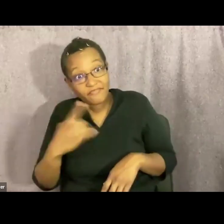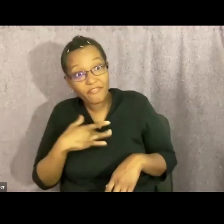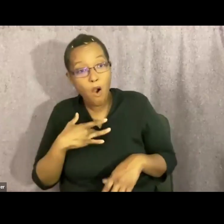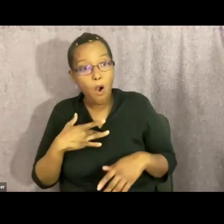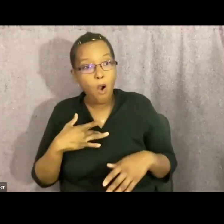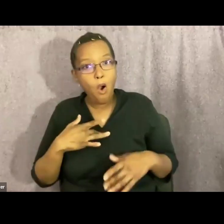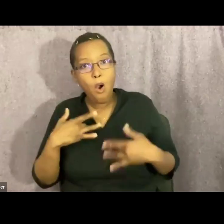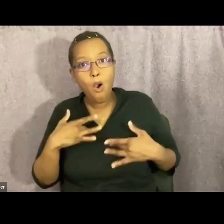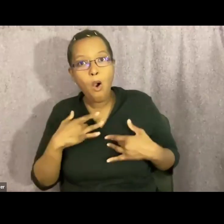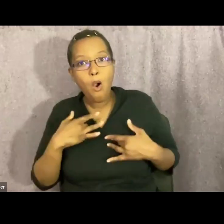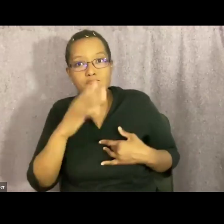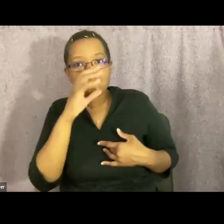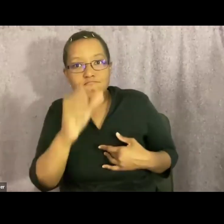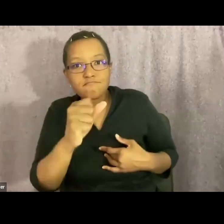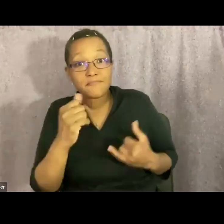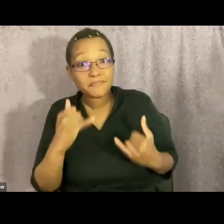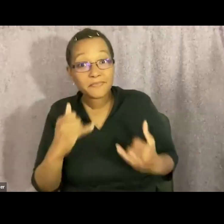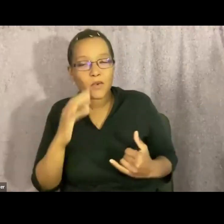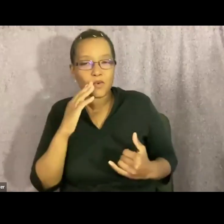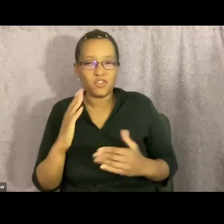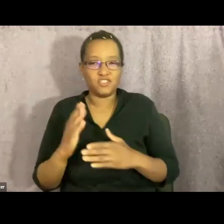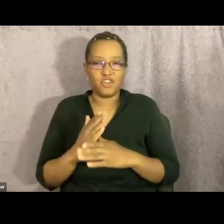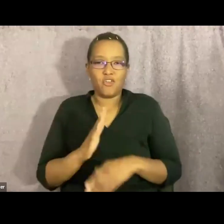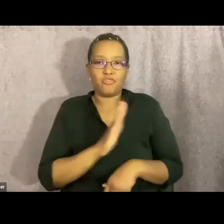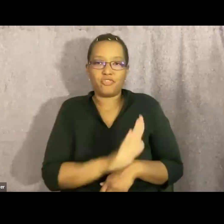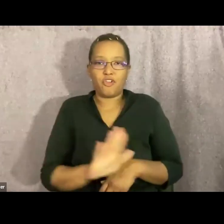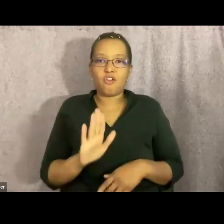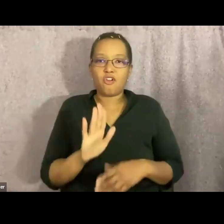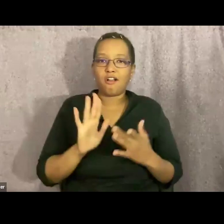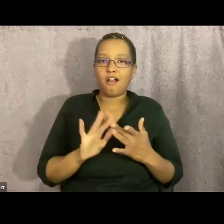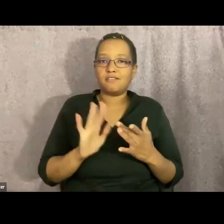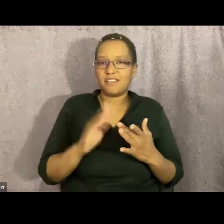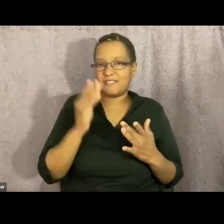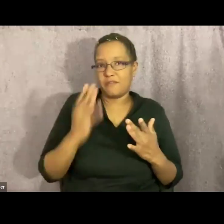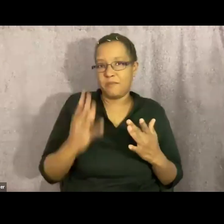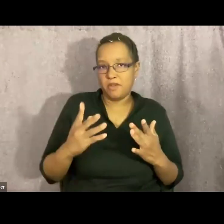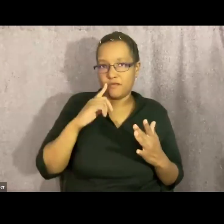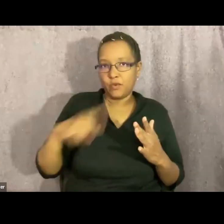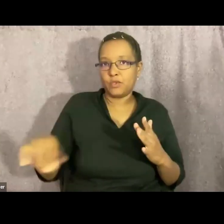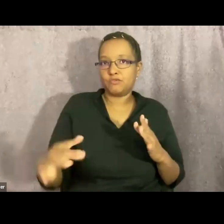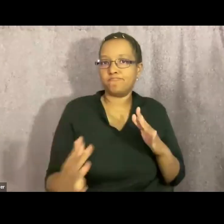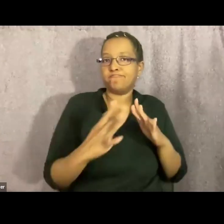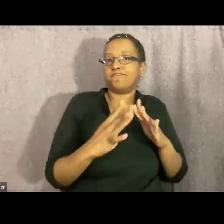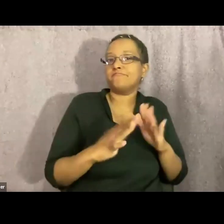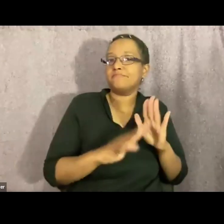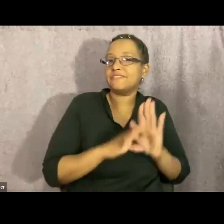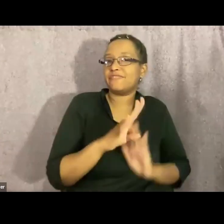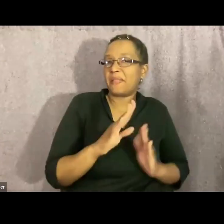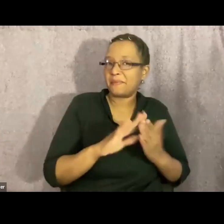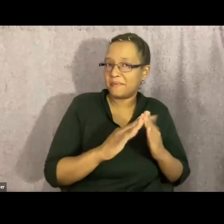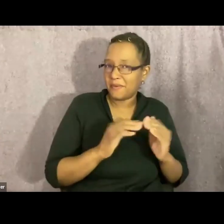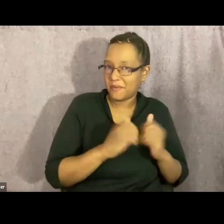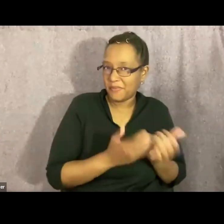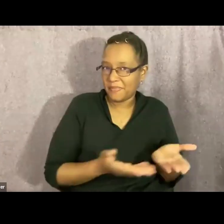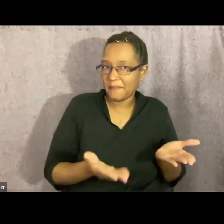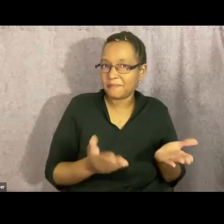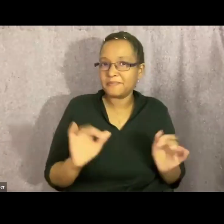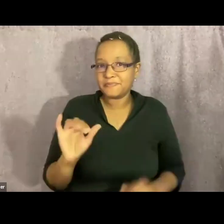info throughout the symposium so that you can build community with these stars as well.